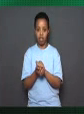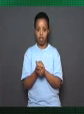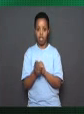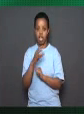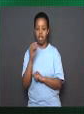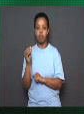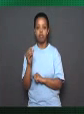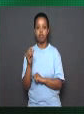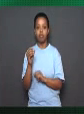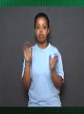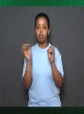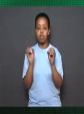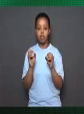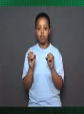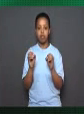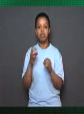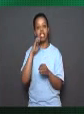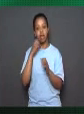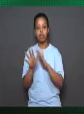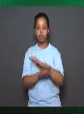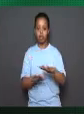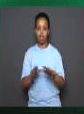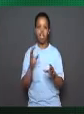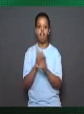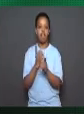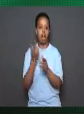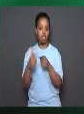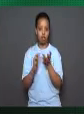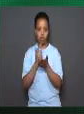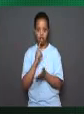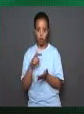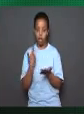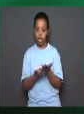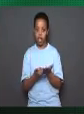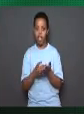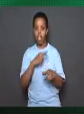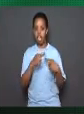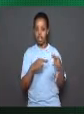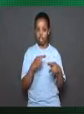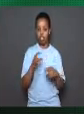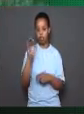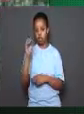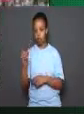enzyme-substrate complex can be formed, the reaction rate is 0.